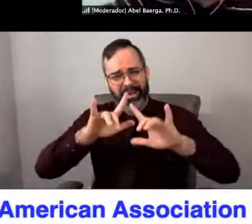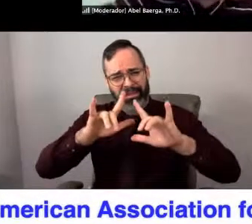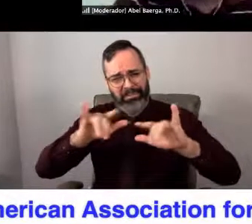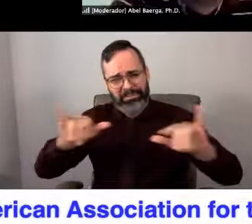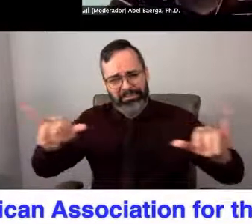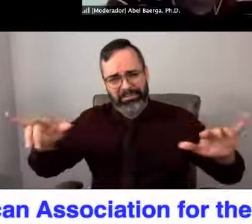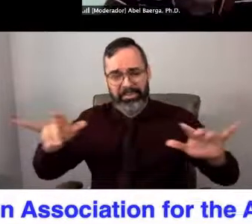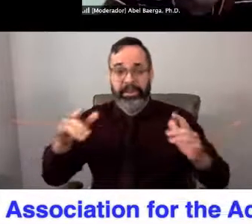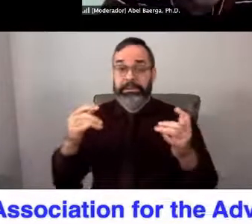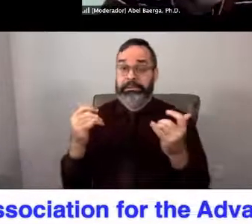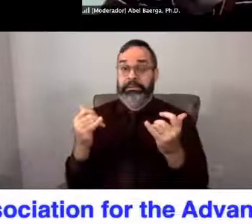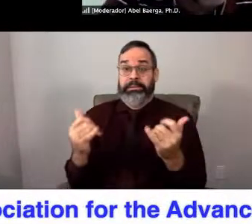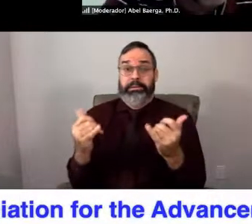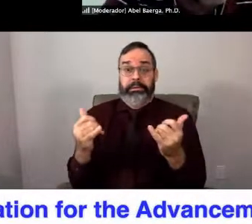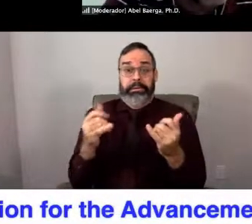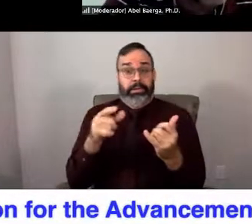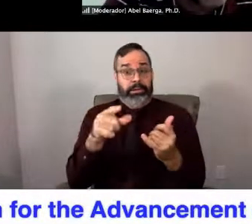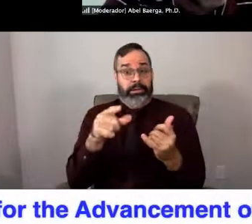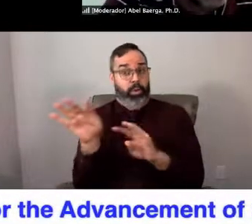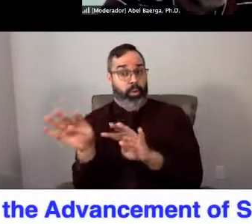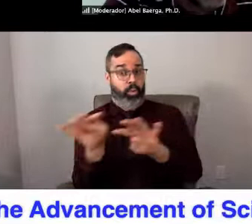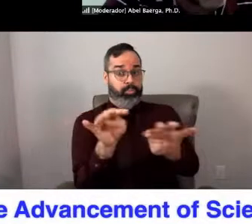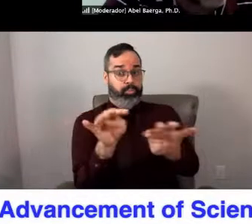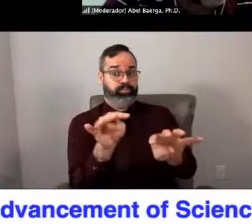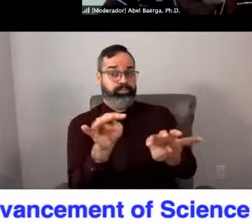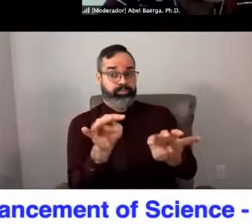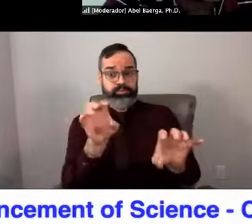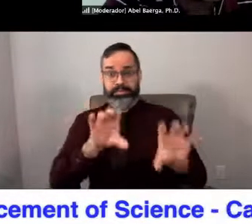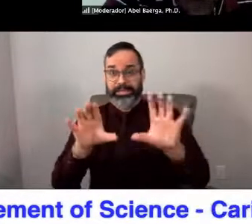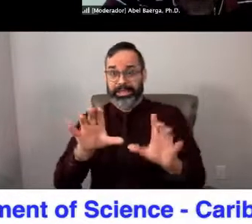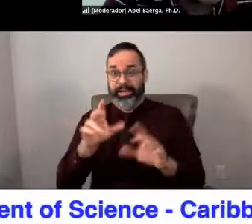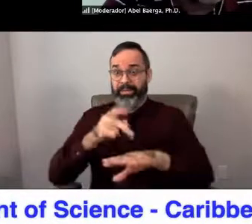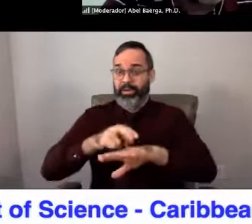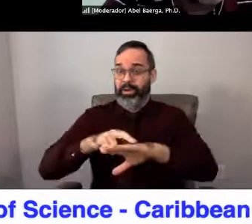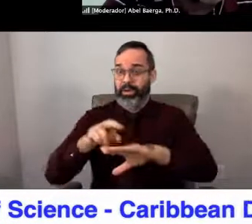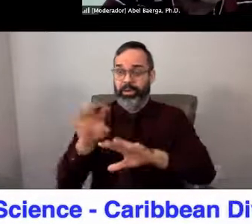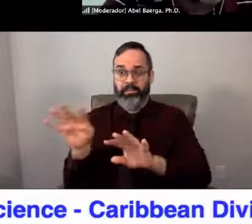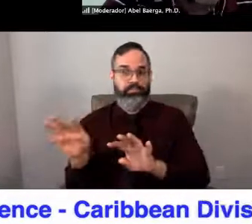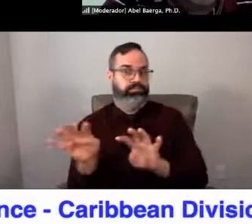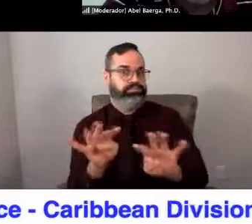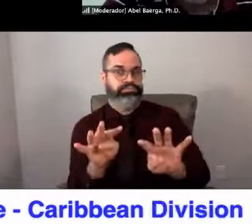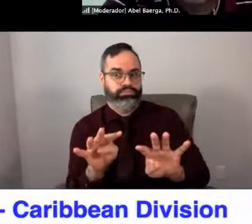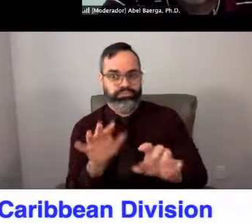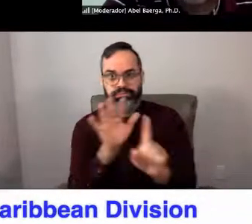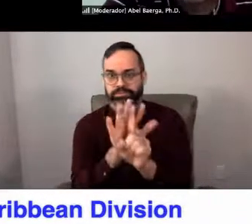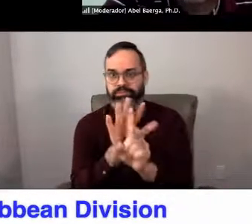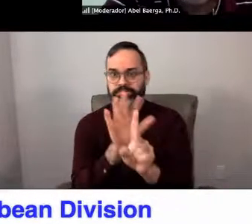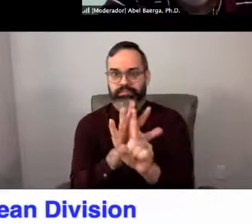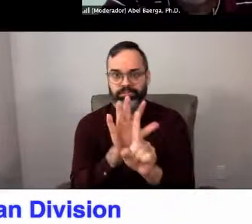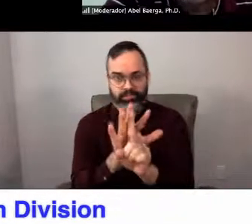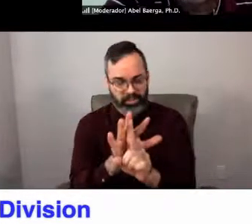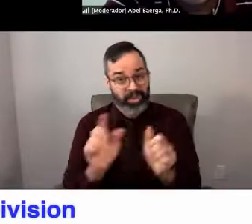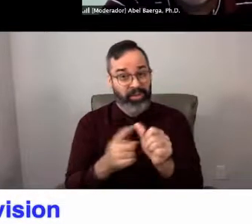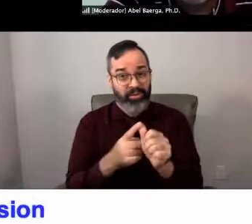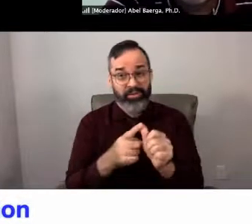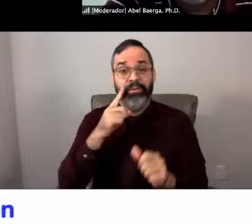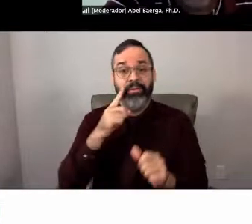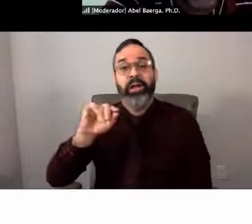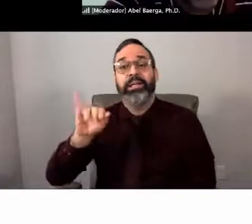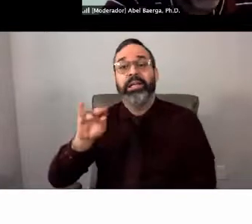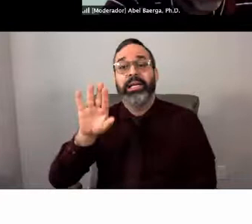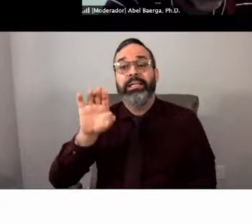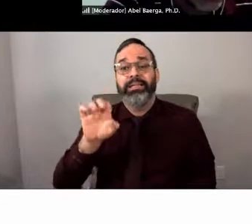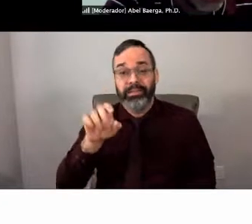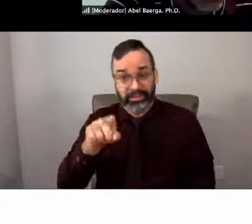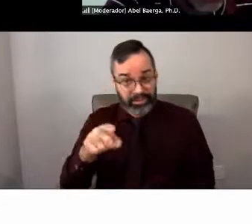now the most watched scientists in all of Puerto Rico. first question is for Janice. Janice, are you there